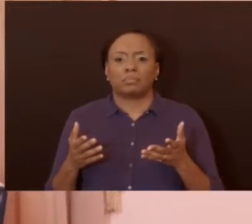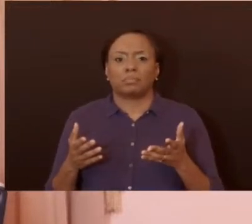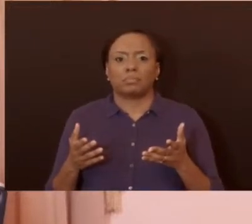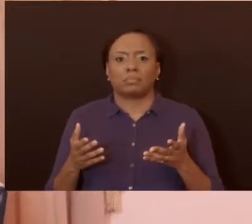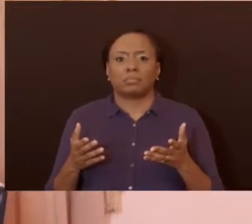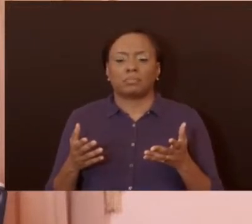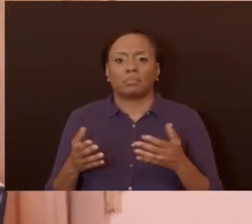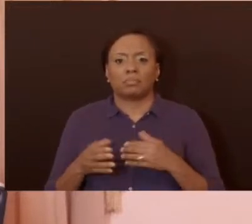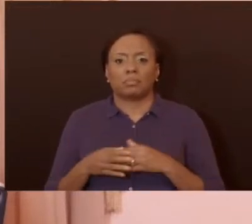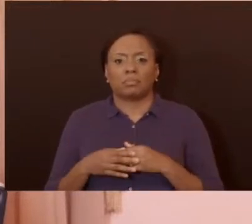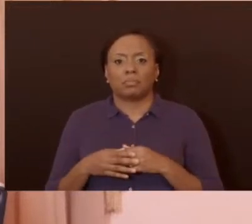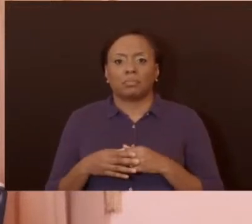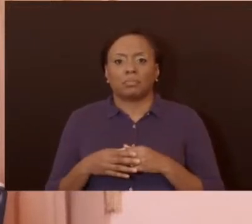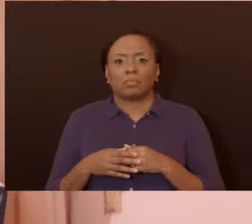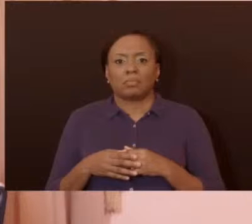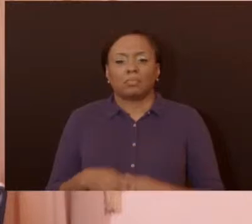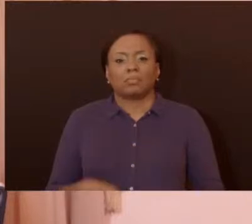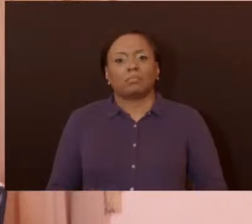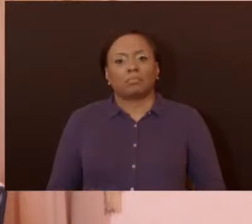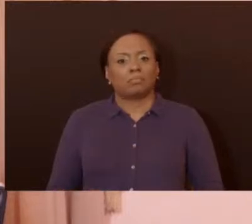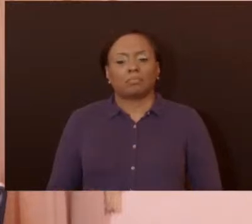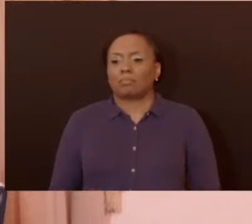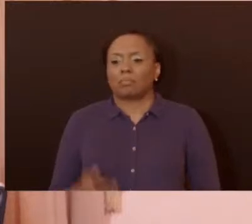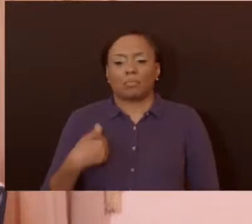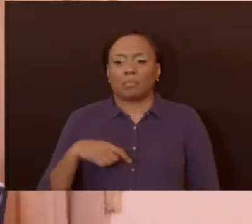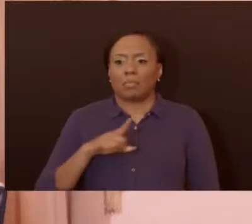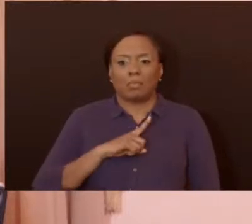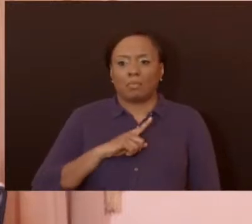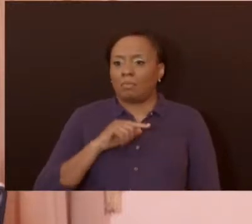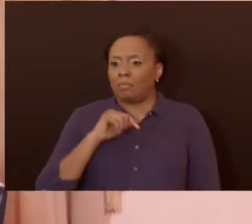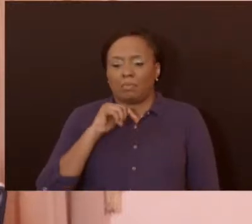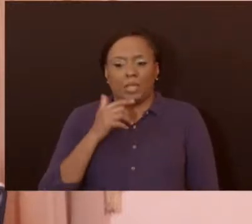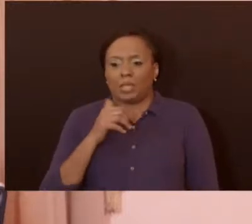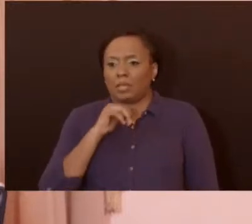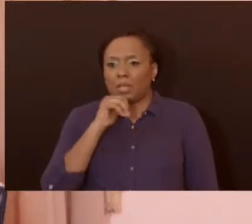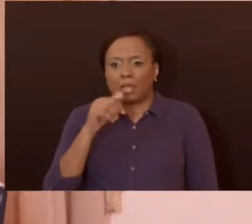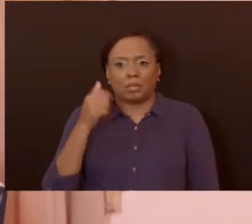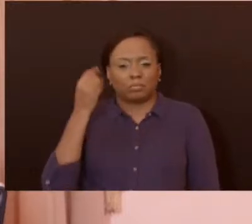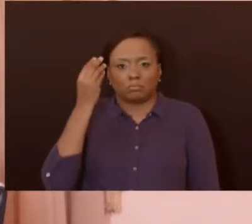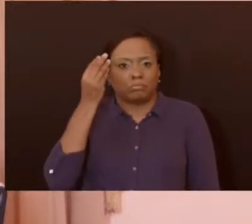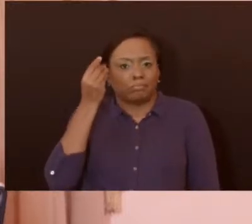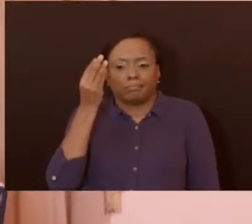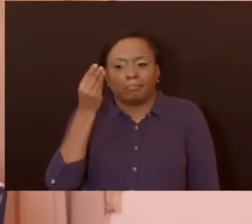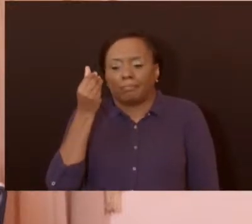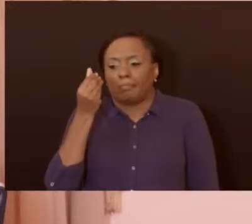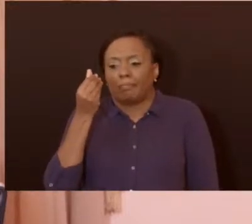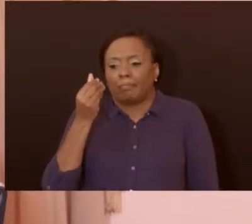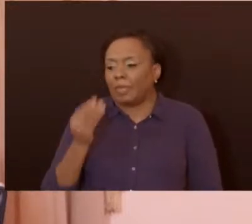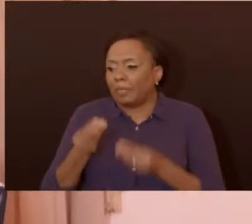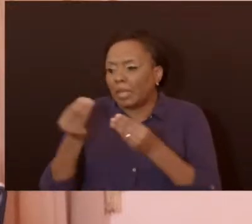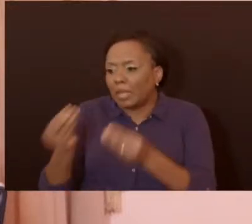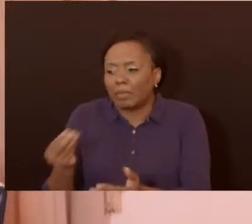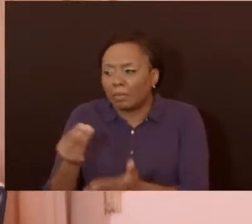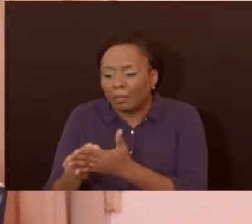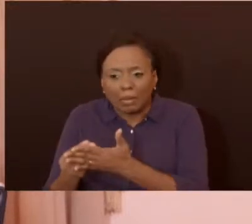given the issue of incentivizing any specific consideration.